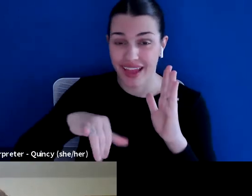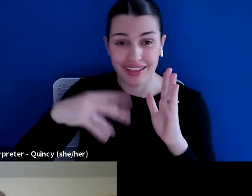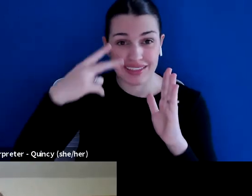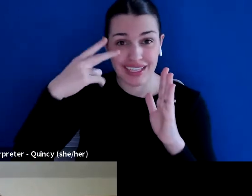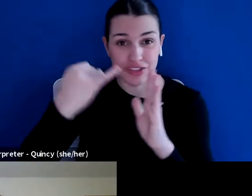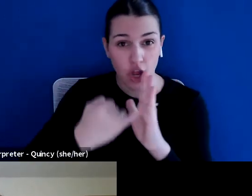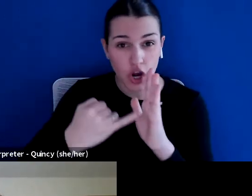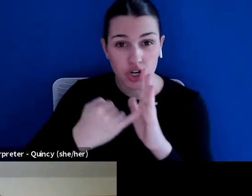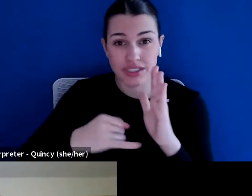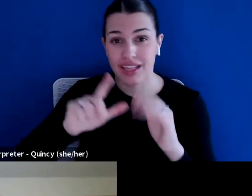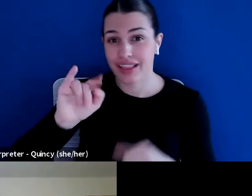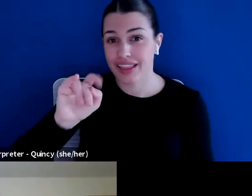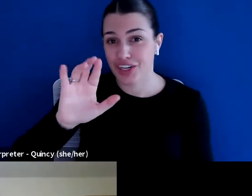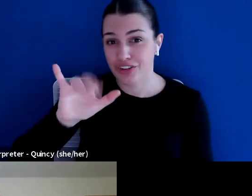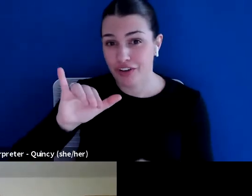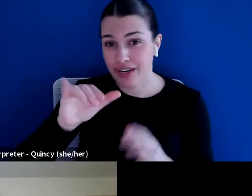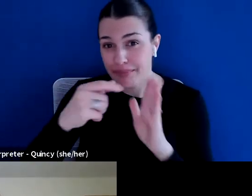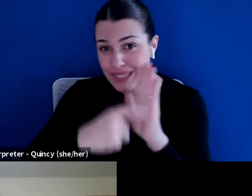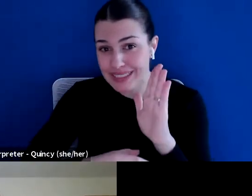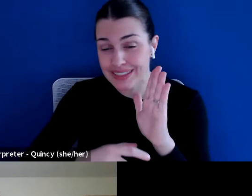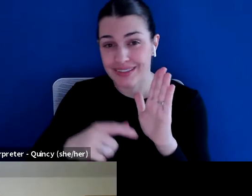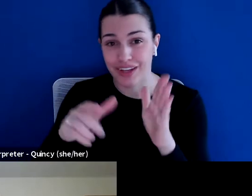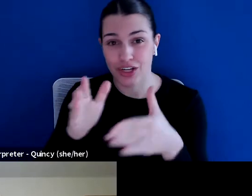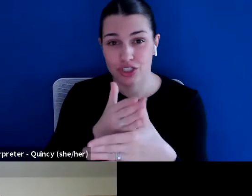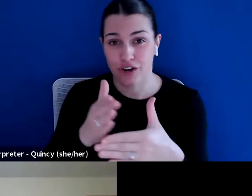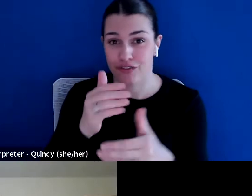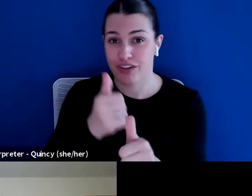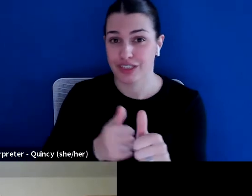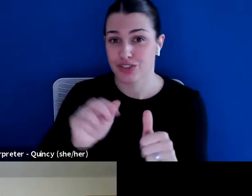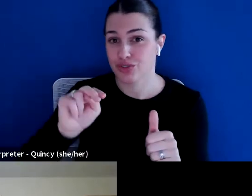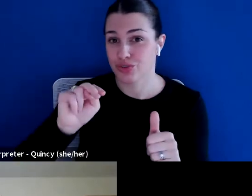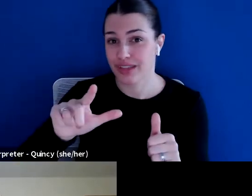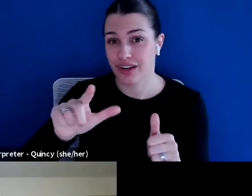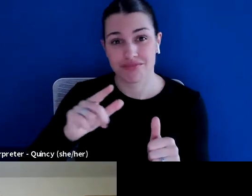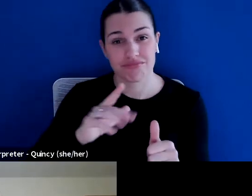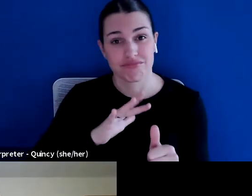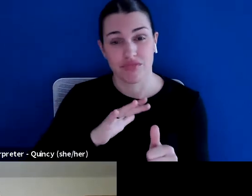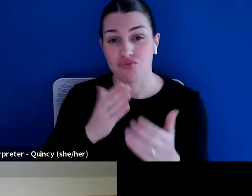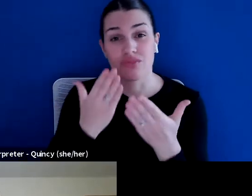the literary pieces that are shared in each issue. So I would definitely recommend it.